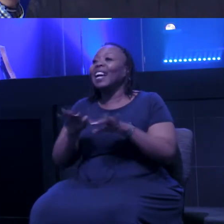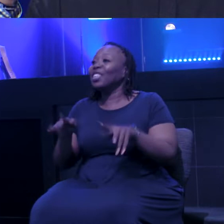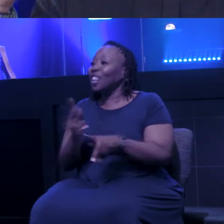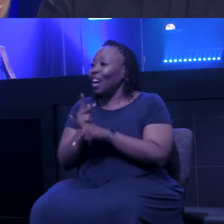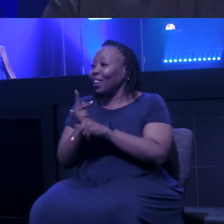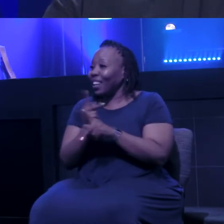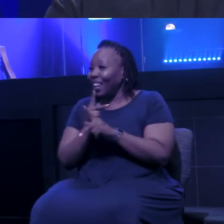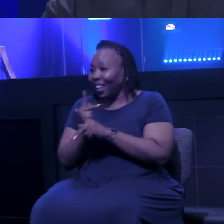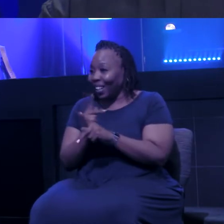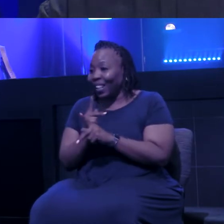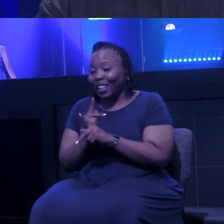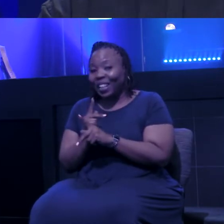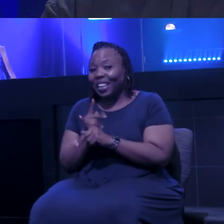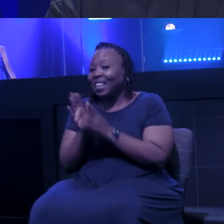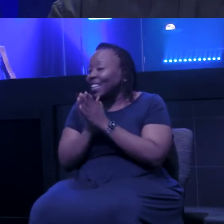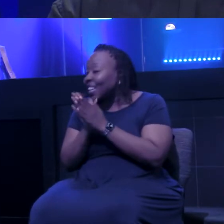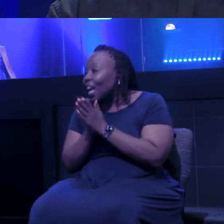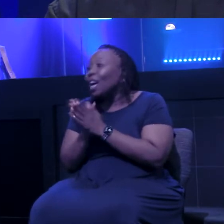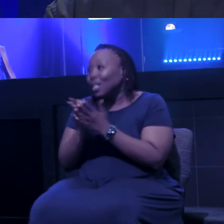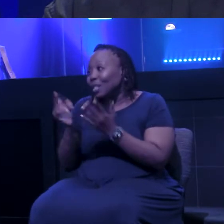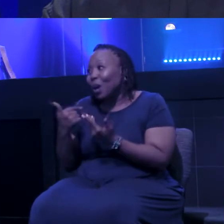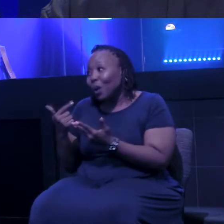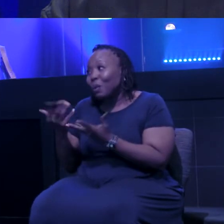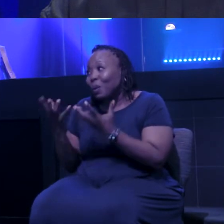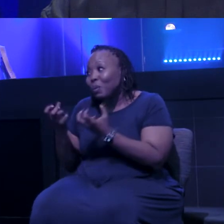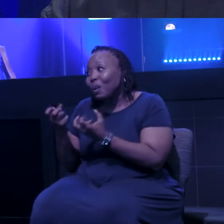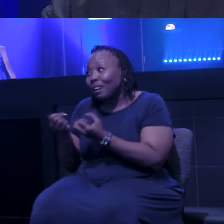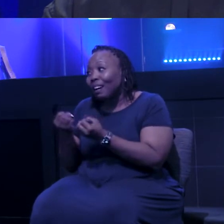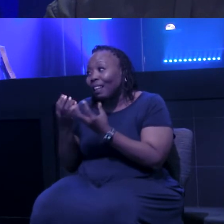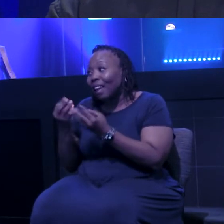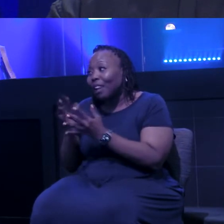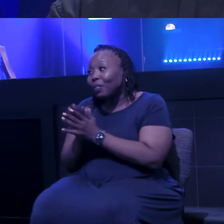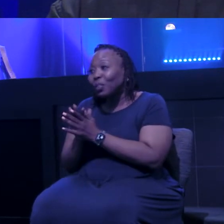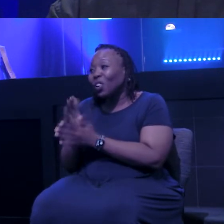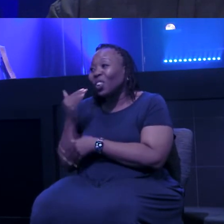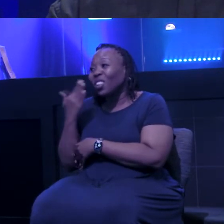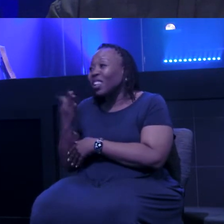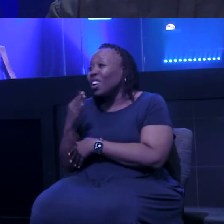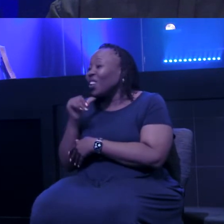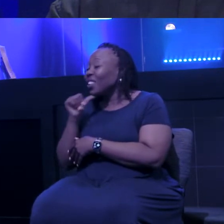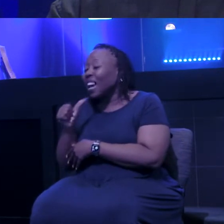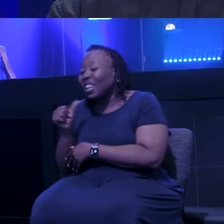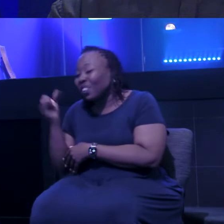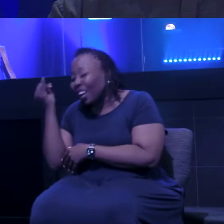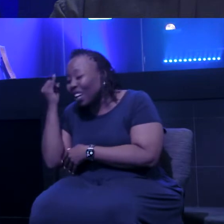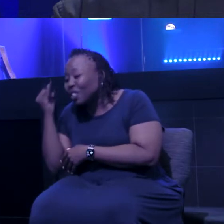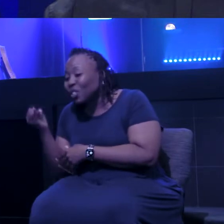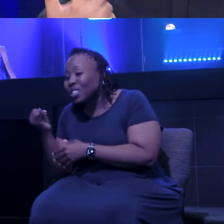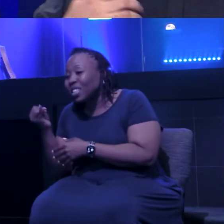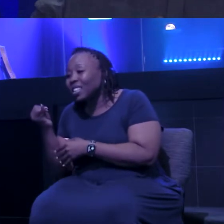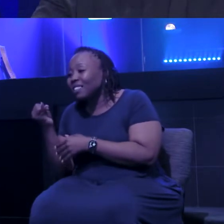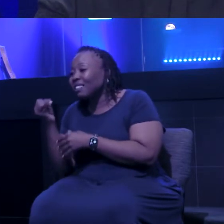So we're anticipating quite a few of you that aren't even interested in Pompano Beach going to this.